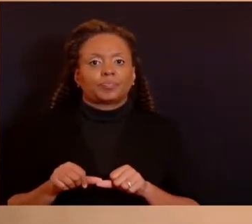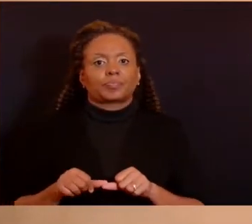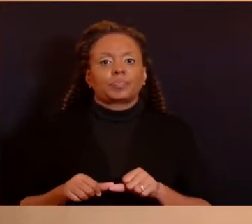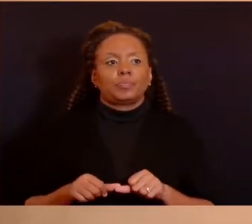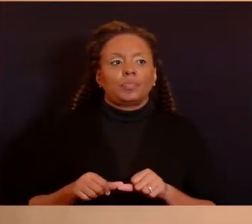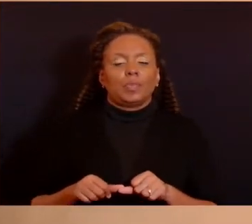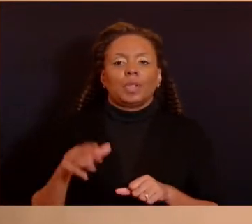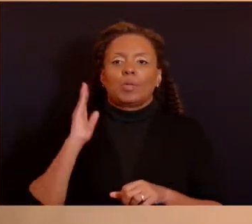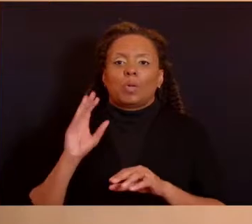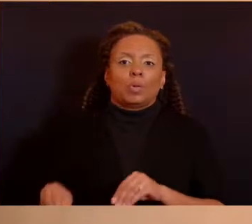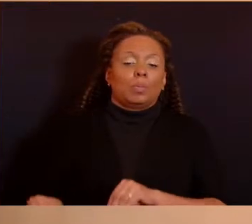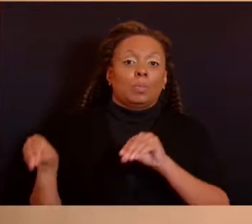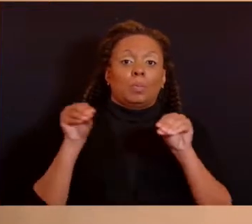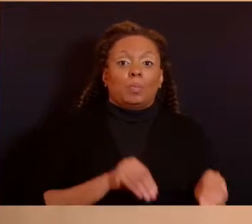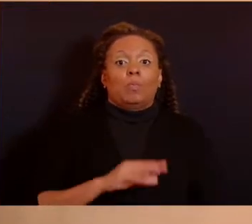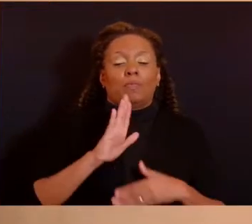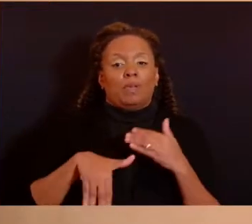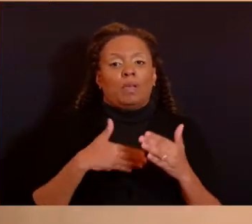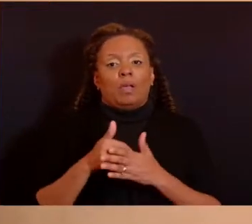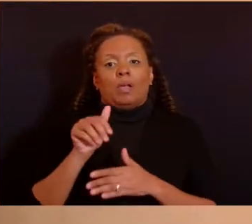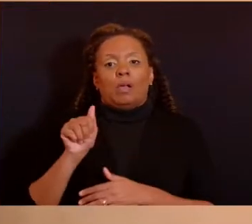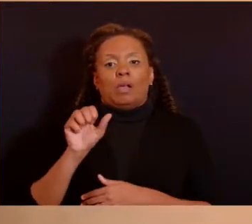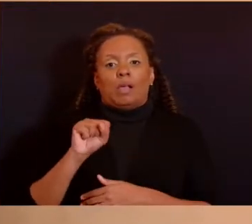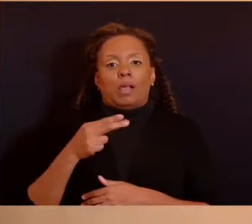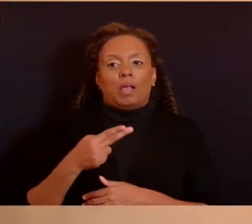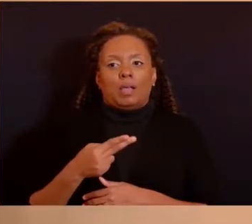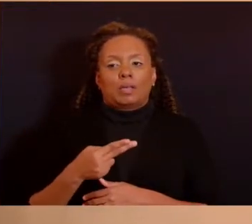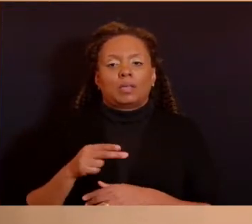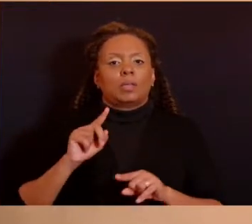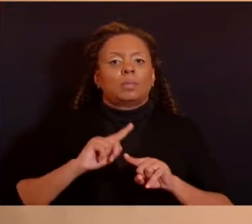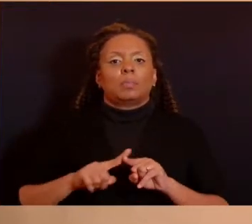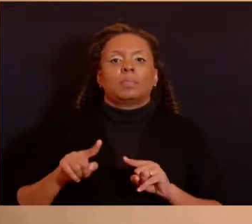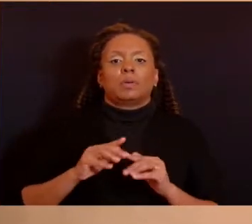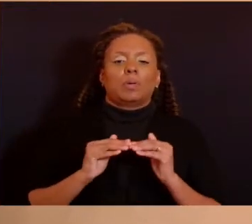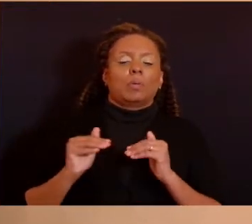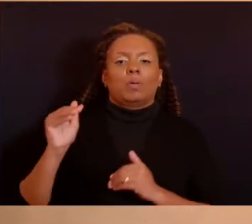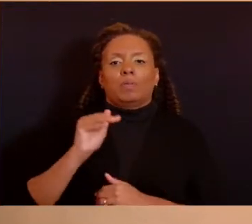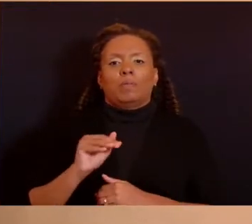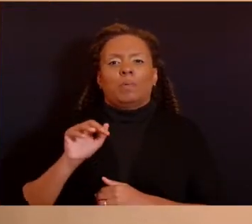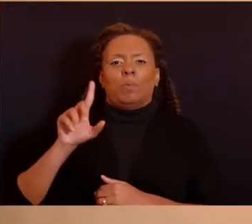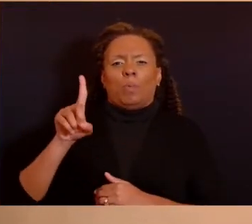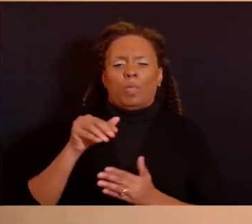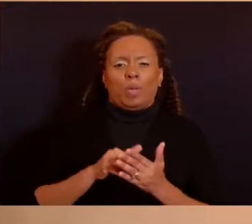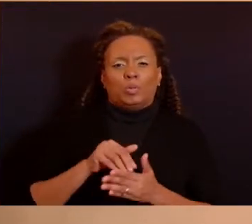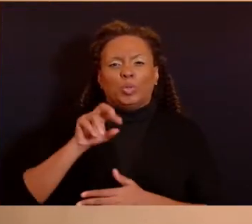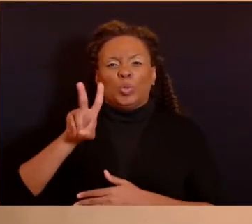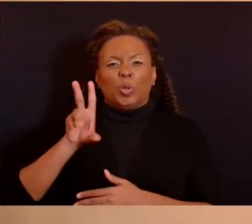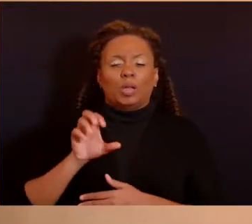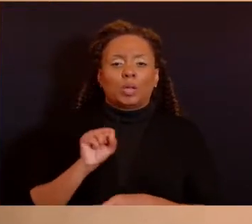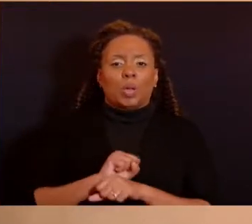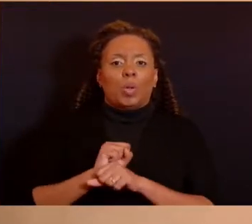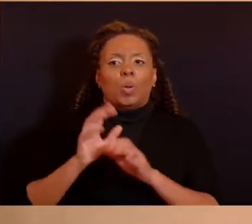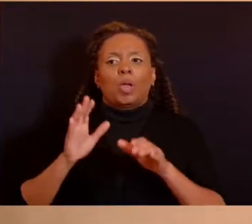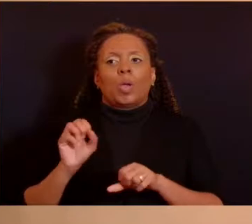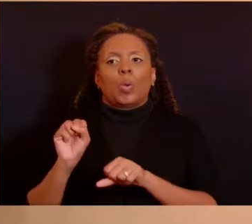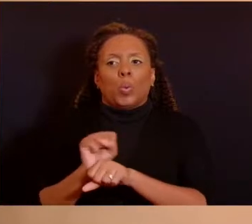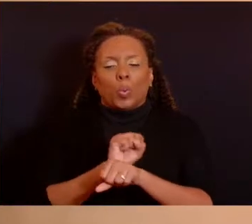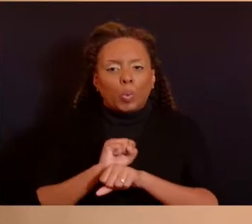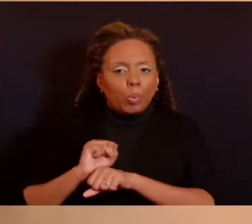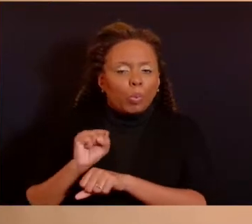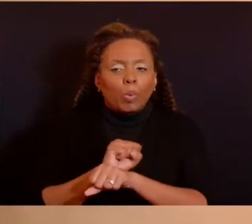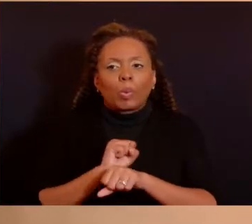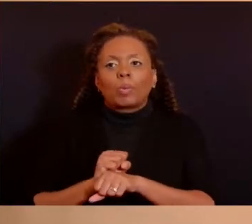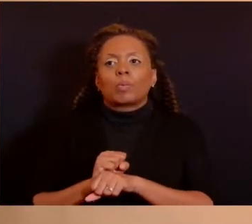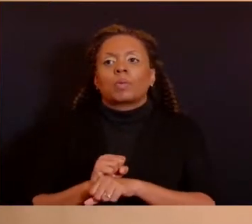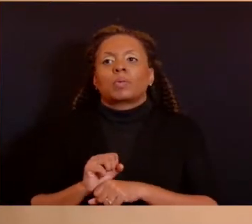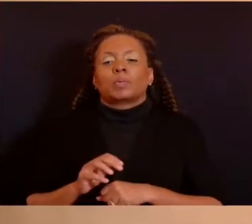of the ash, but I think you would agree that the over 1,200 workers who continue to work in that program continue to make us all very proud of Barbadians